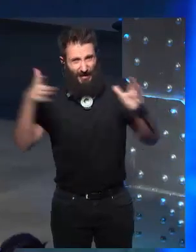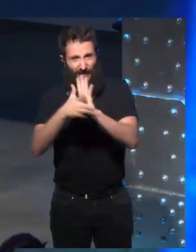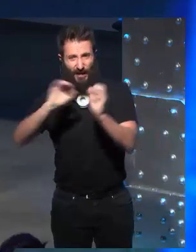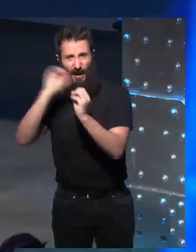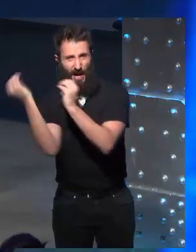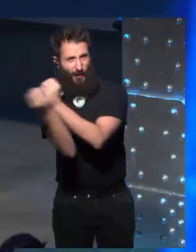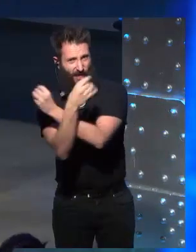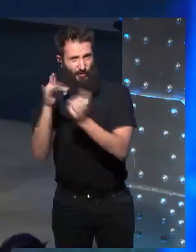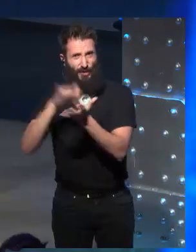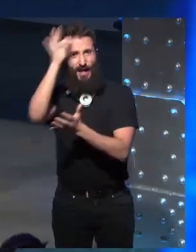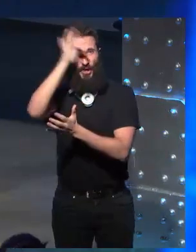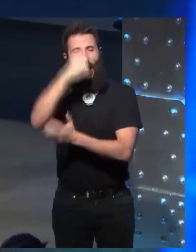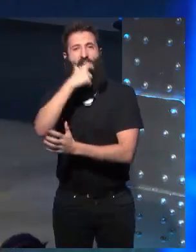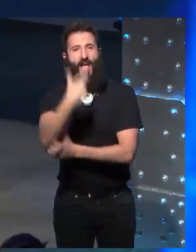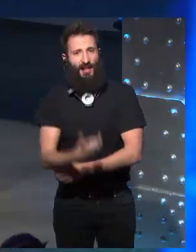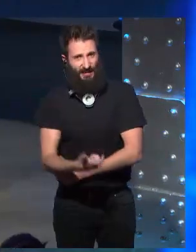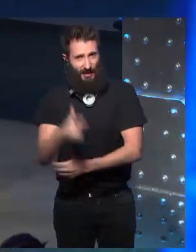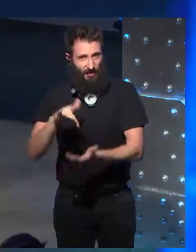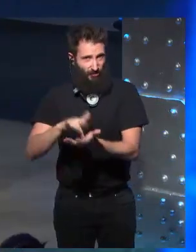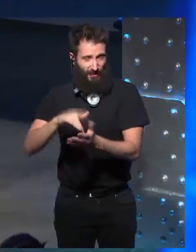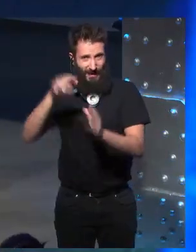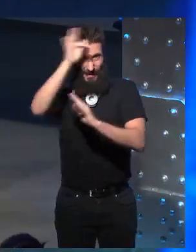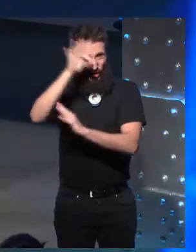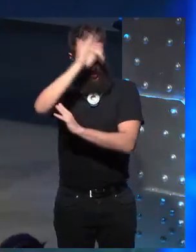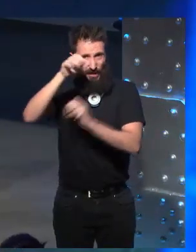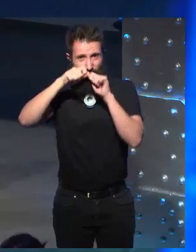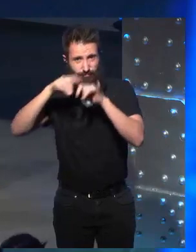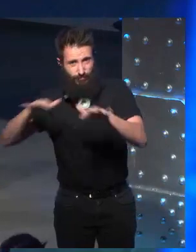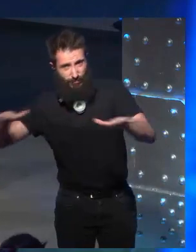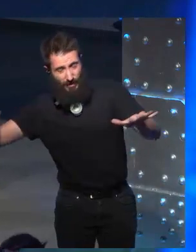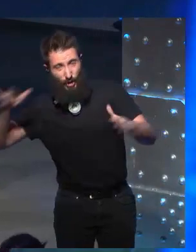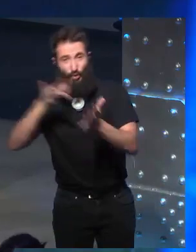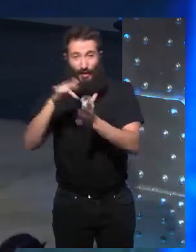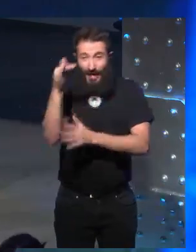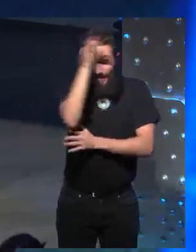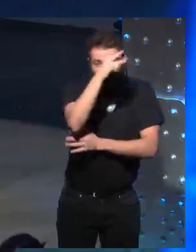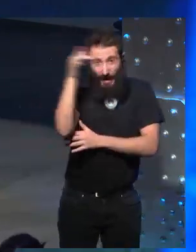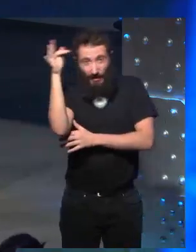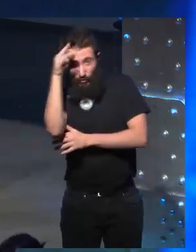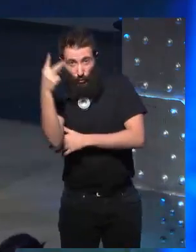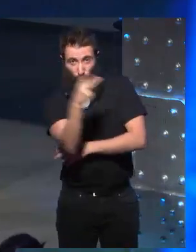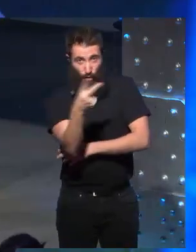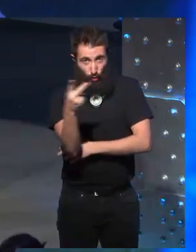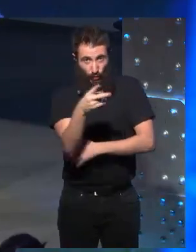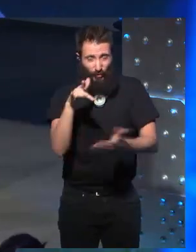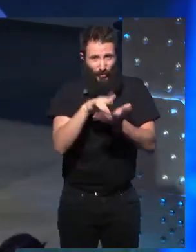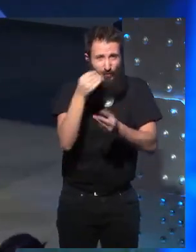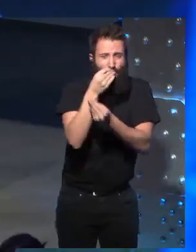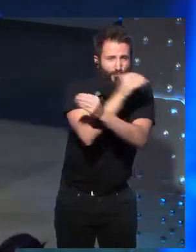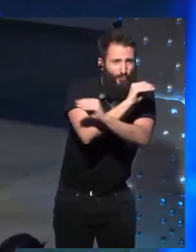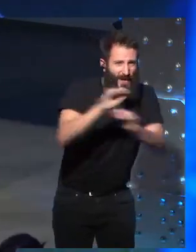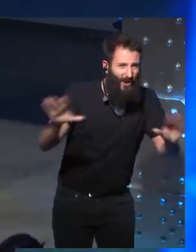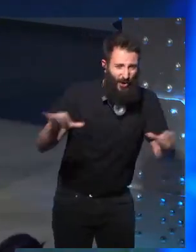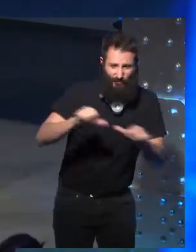of general relativity. Now, these two theories are the best ones we've ever had. They're